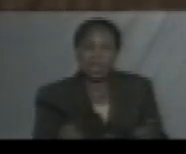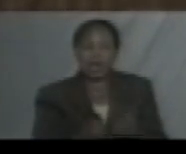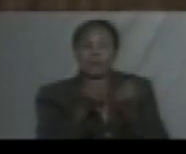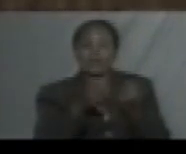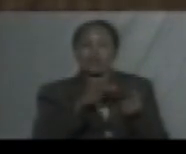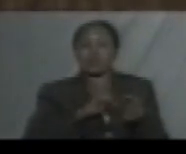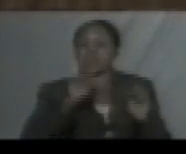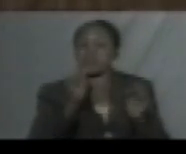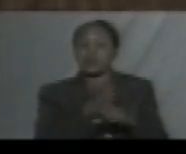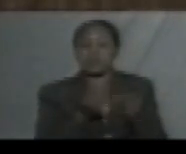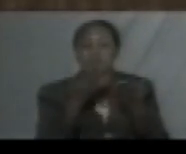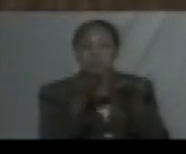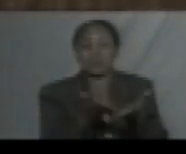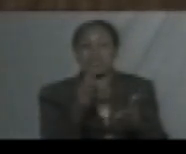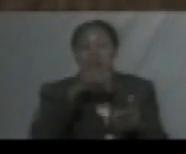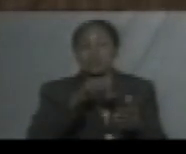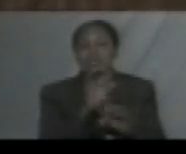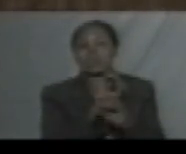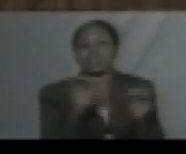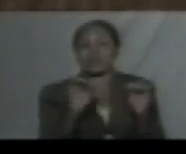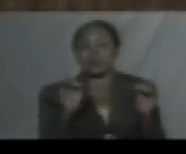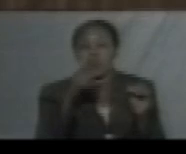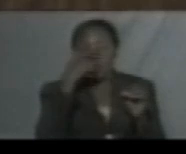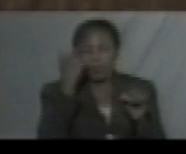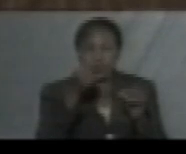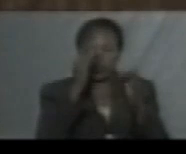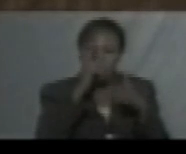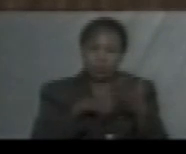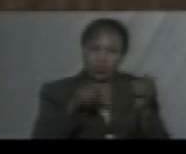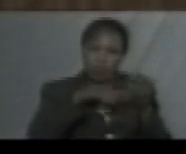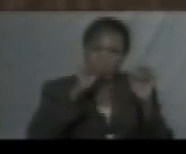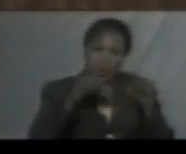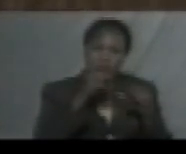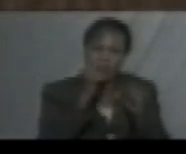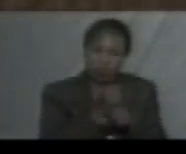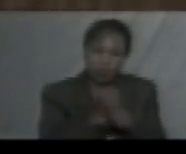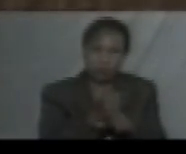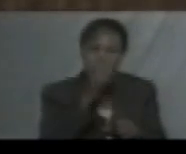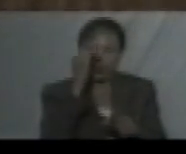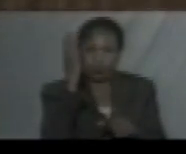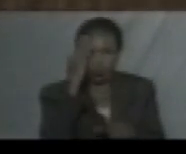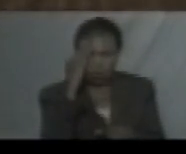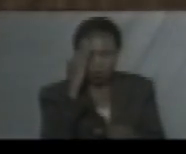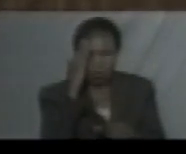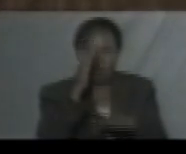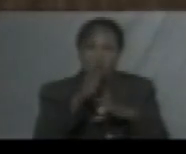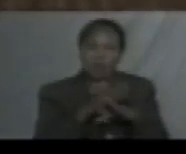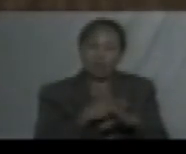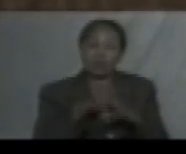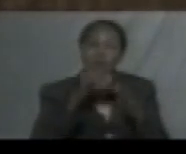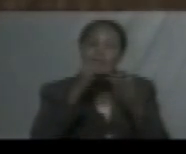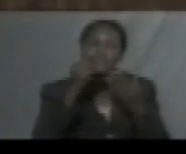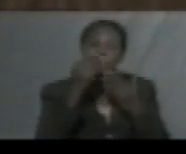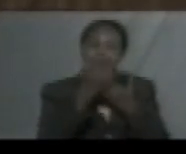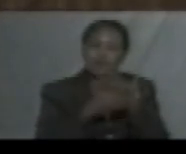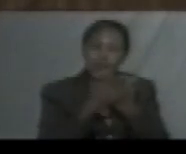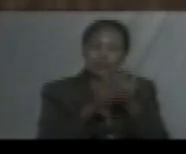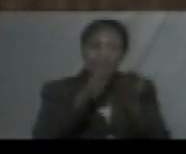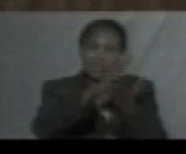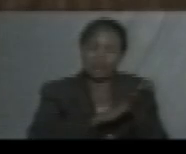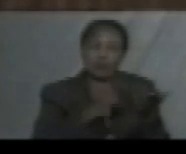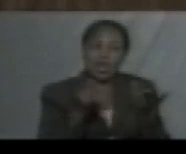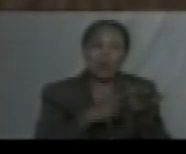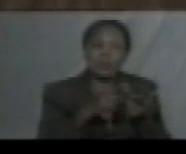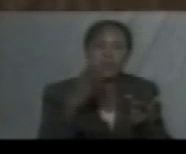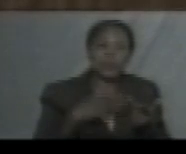before your Lordship today. Because what we would now do is to know from the electronic records how many people